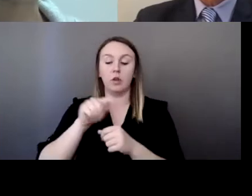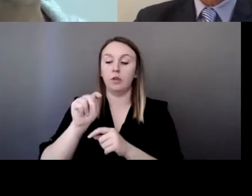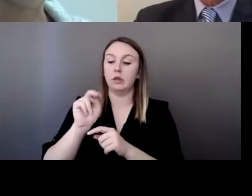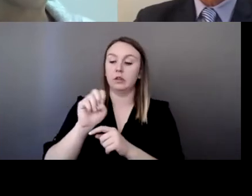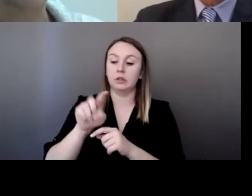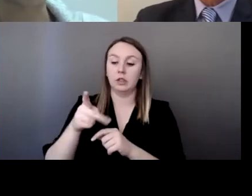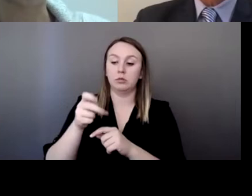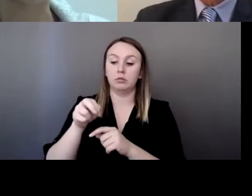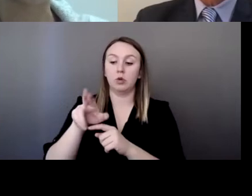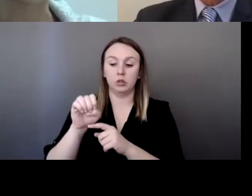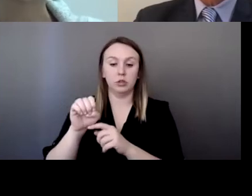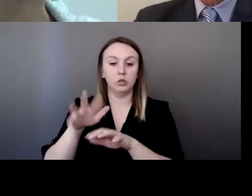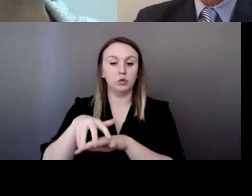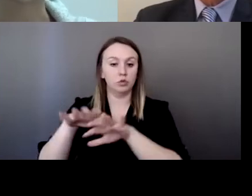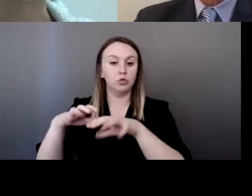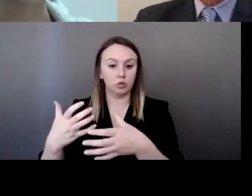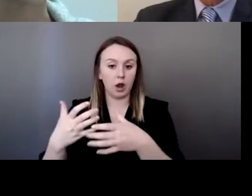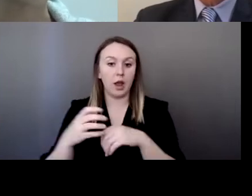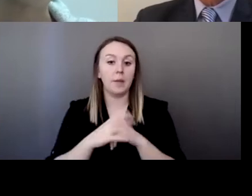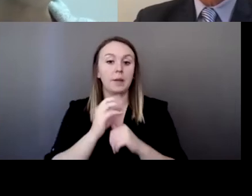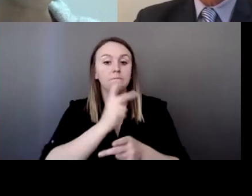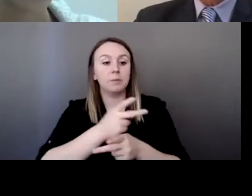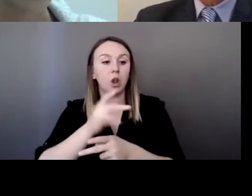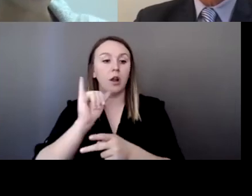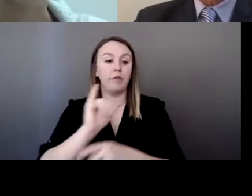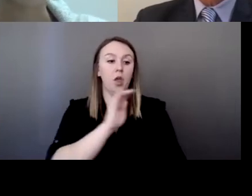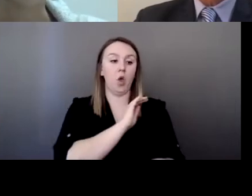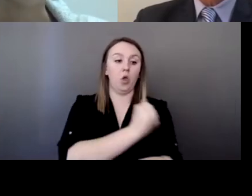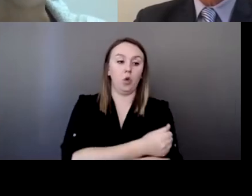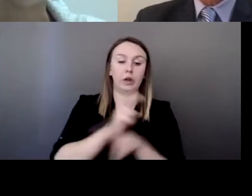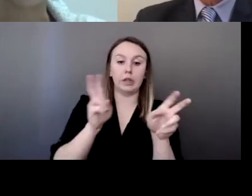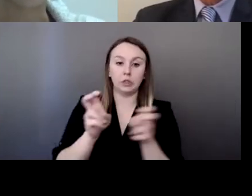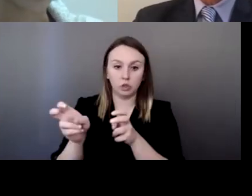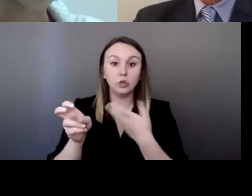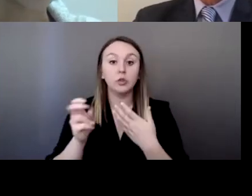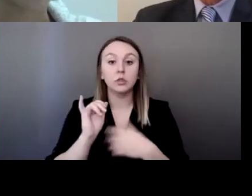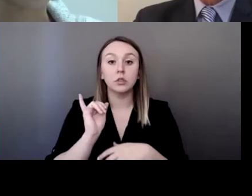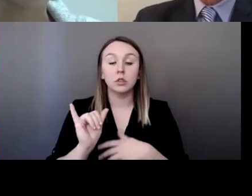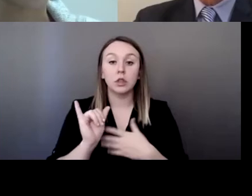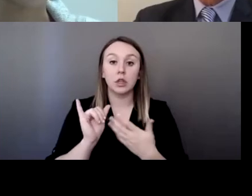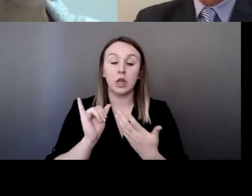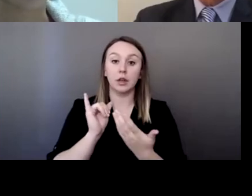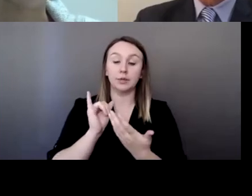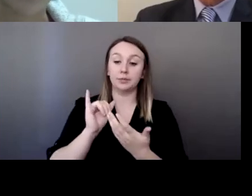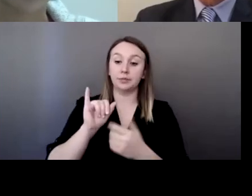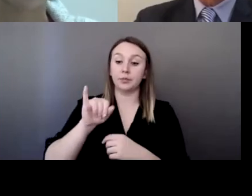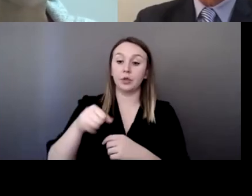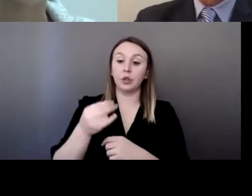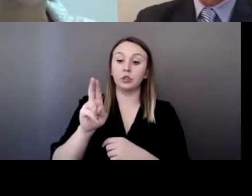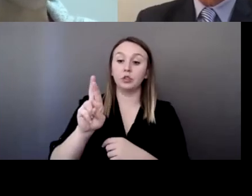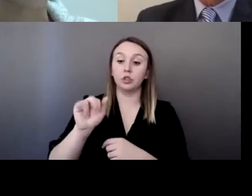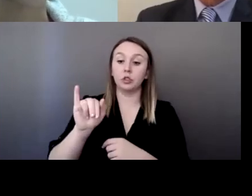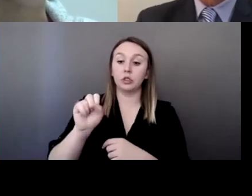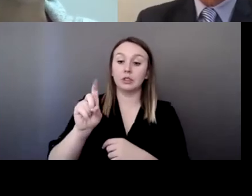bit of the jurisdictional pieces, jurisdiction in Indian country is complicated for